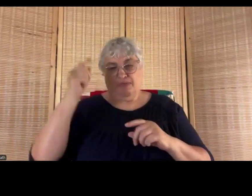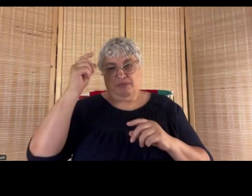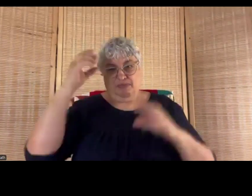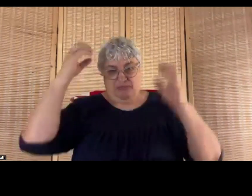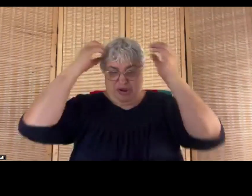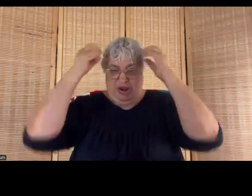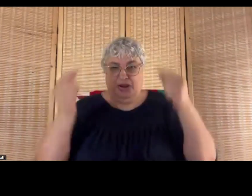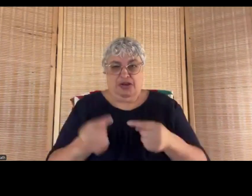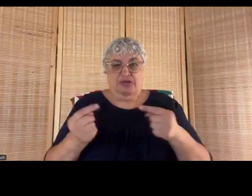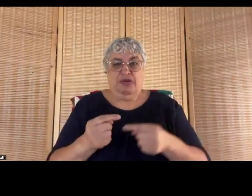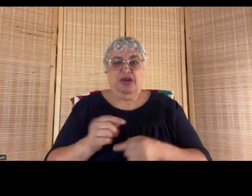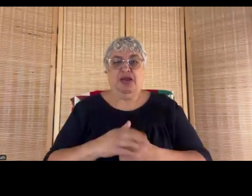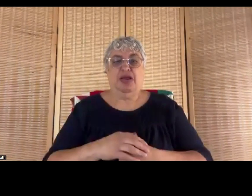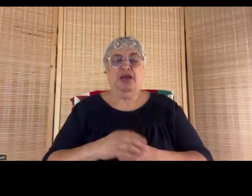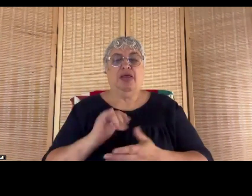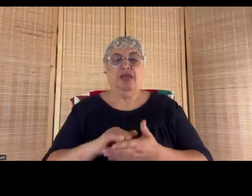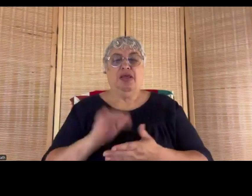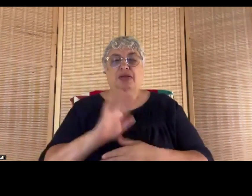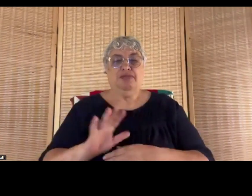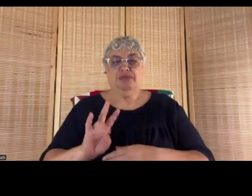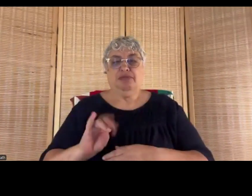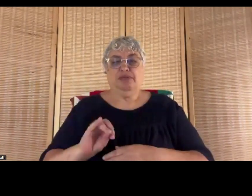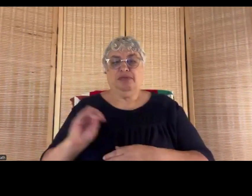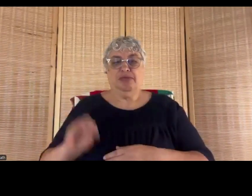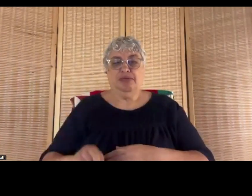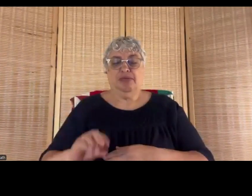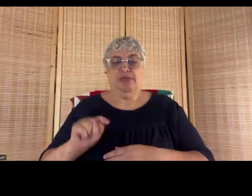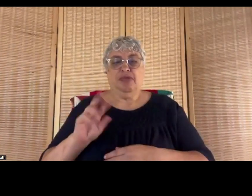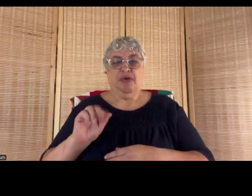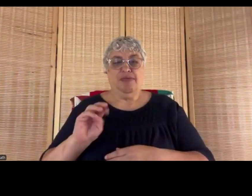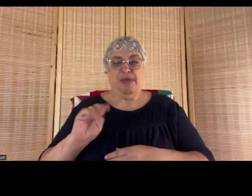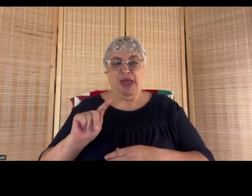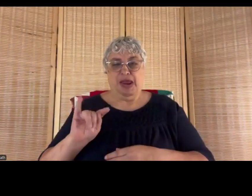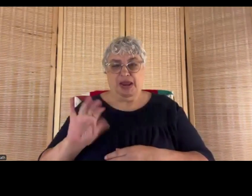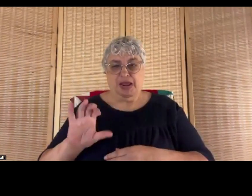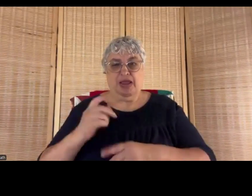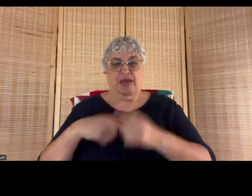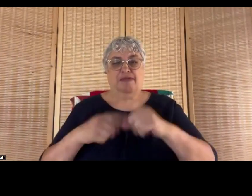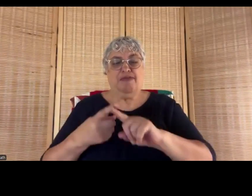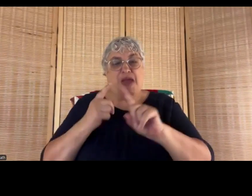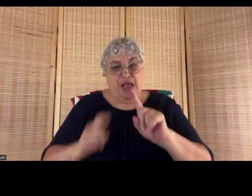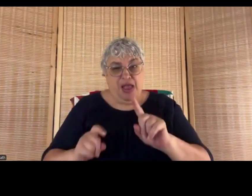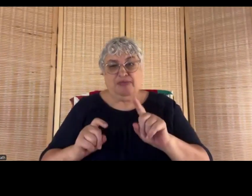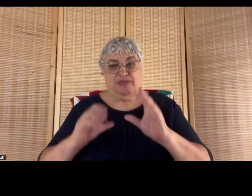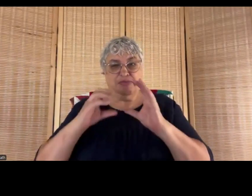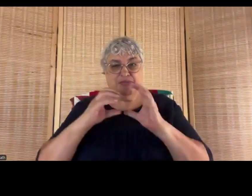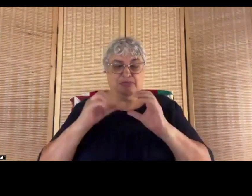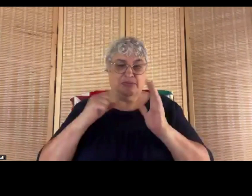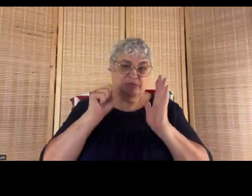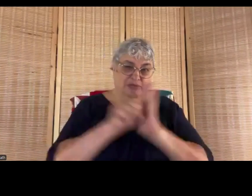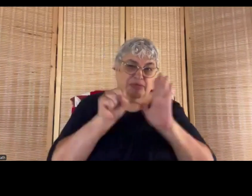traumatic brain injury. About 70% of traumatic brain injuries are concussions. So they're